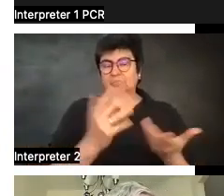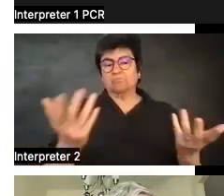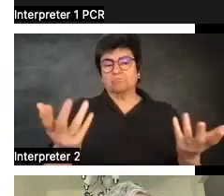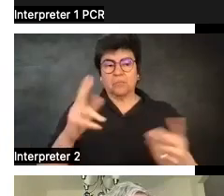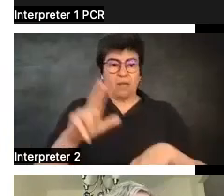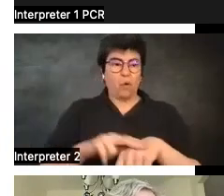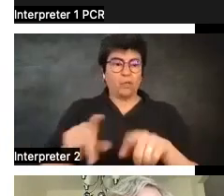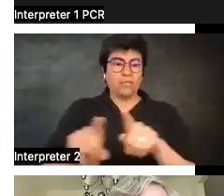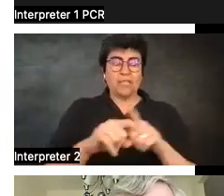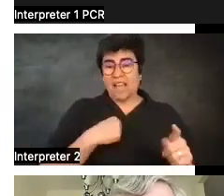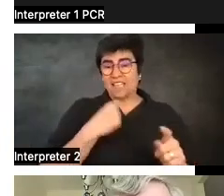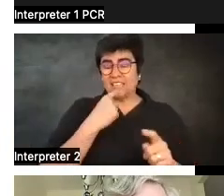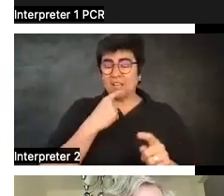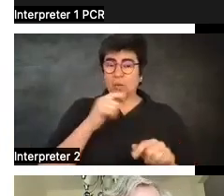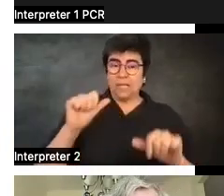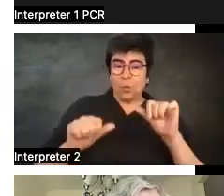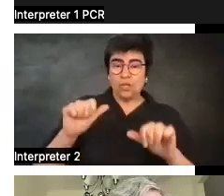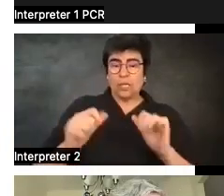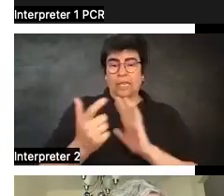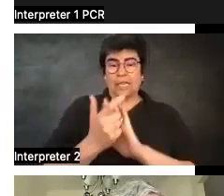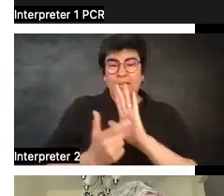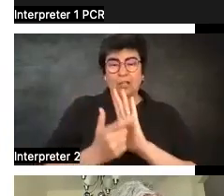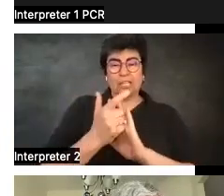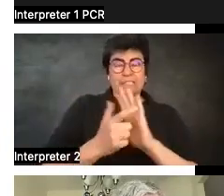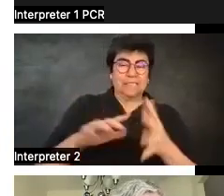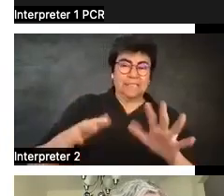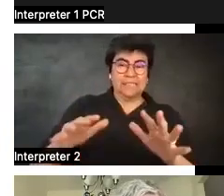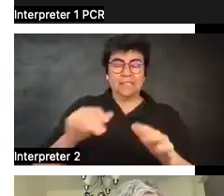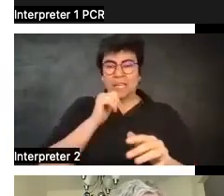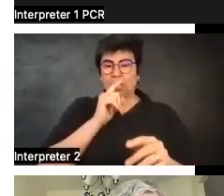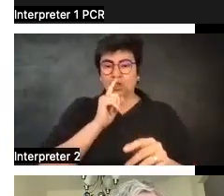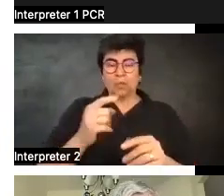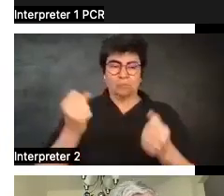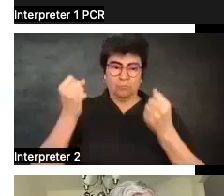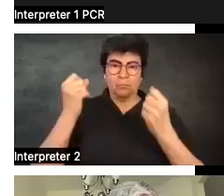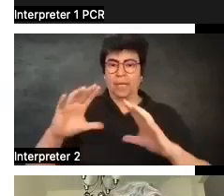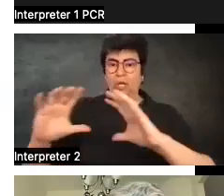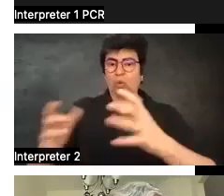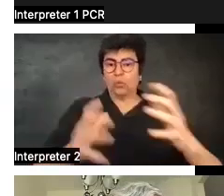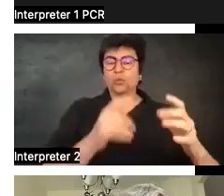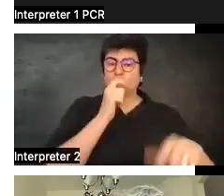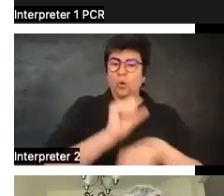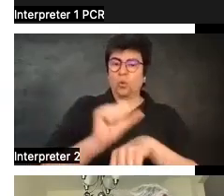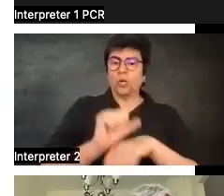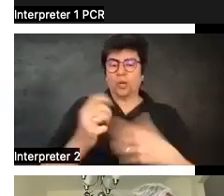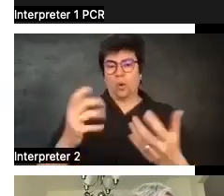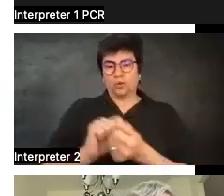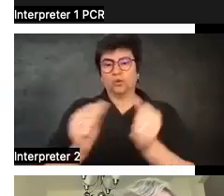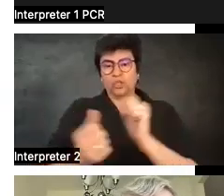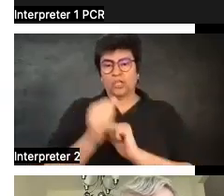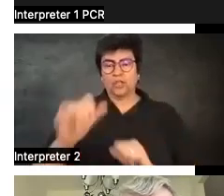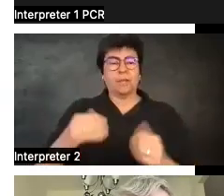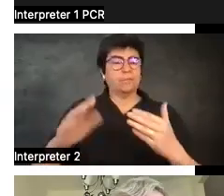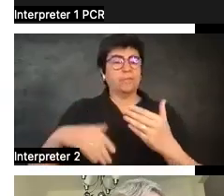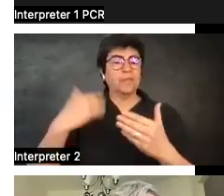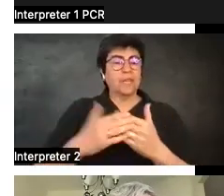say, there is a very questionable legality at this point. There are also a number of groups who are working to change that. Let's move to the next